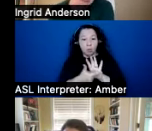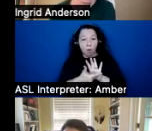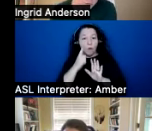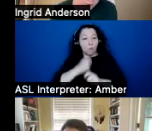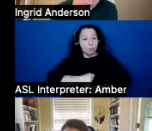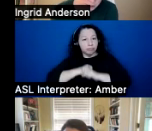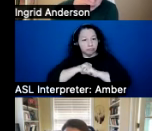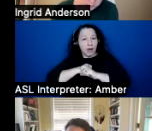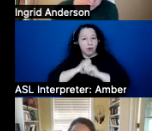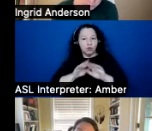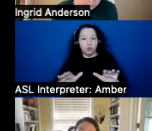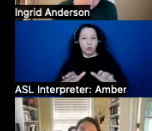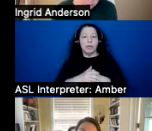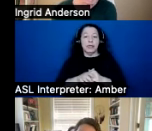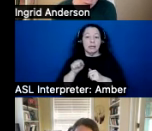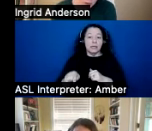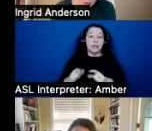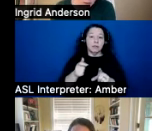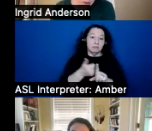are a mandated reporter.